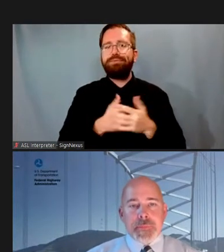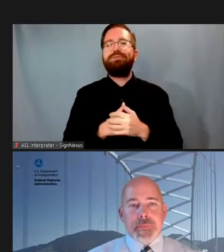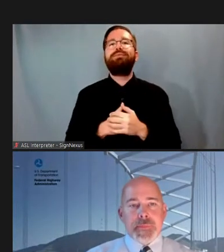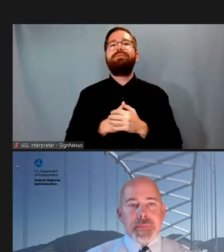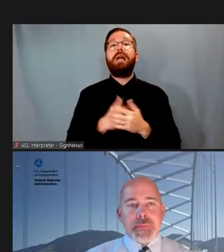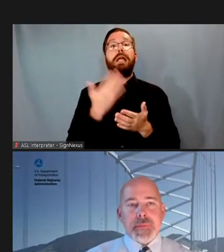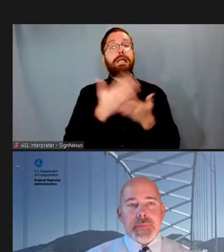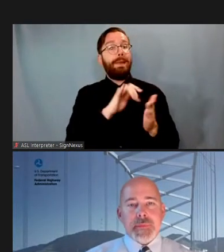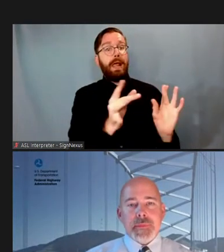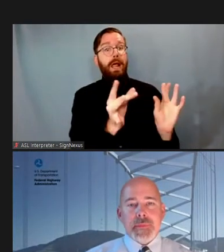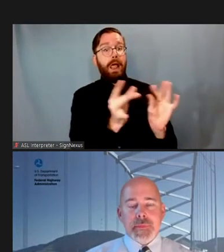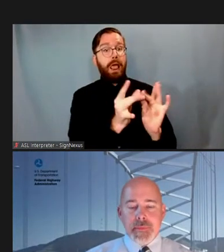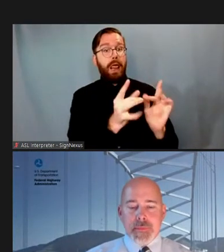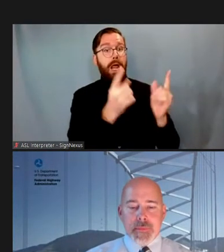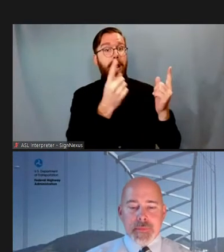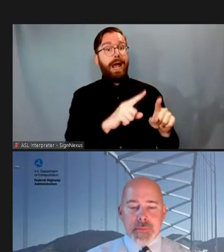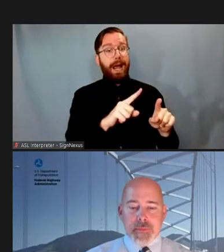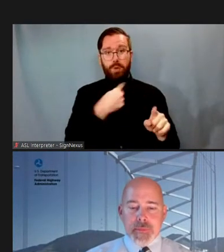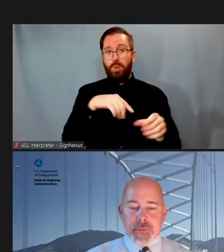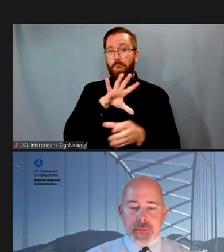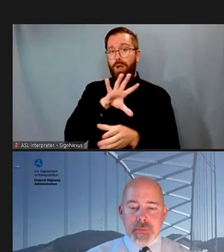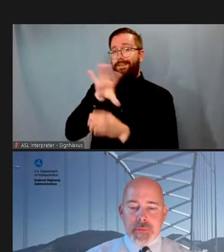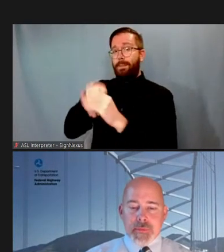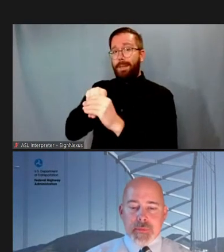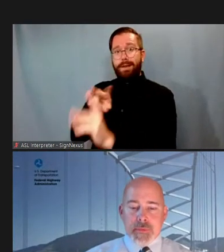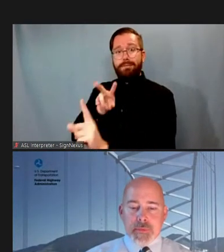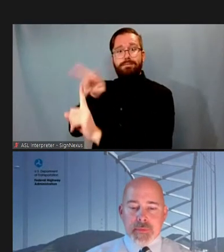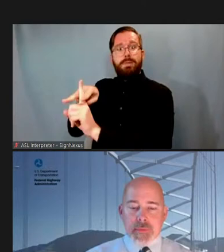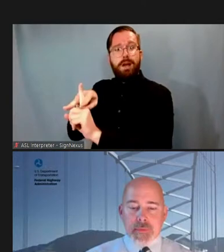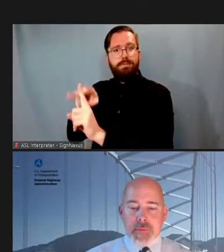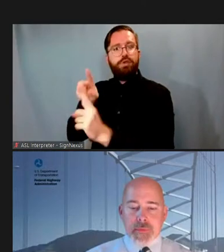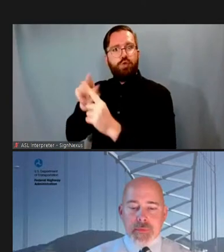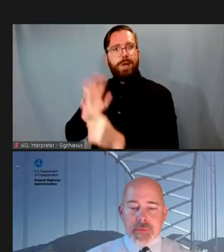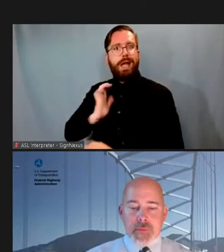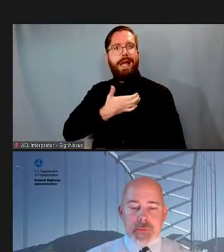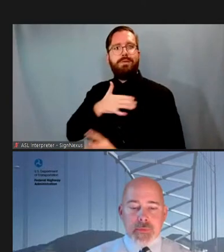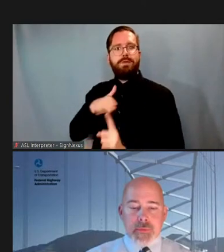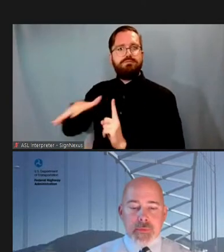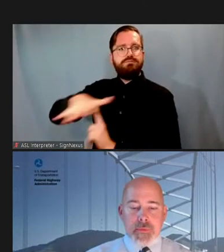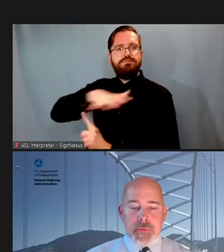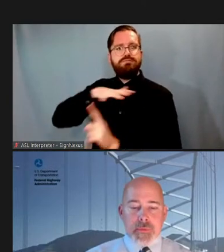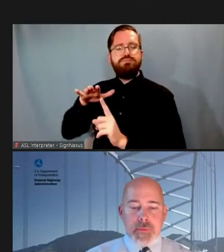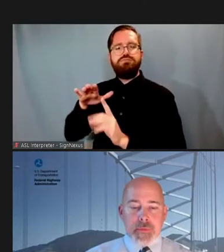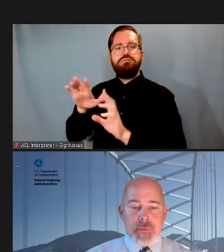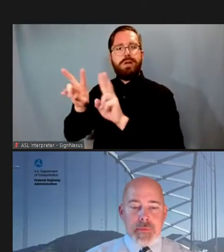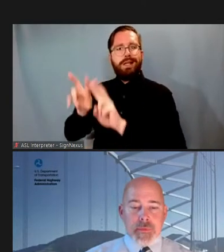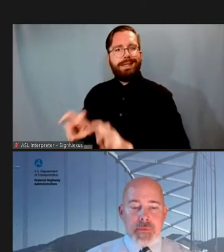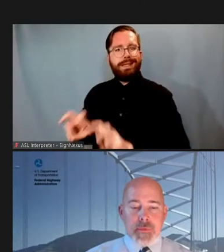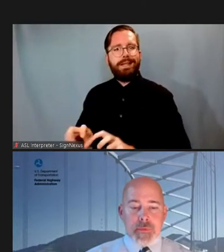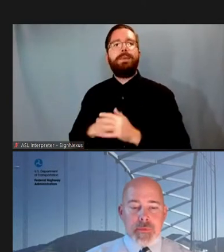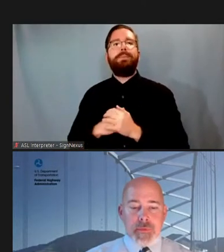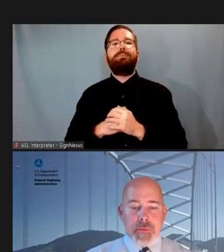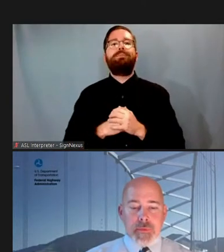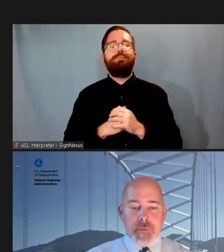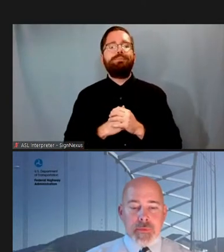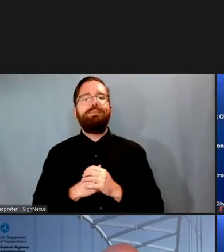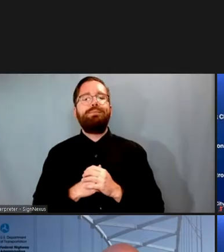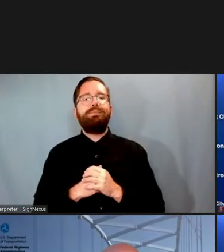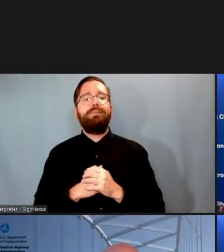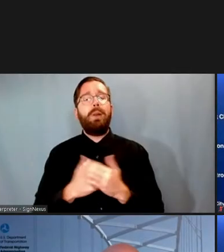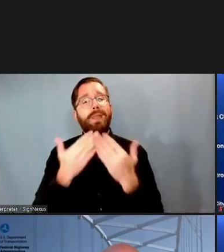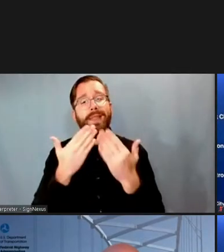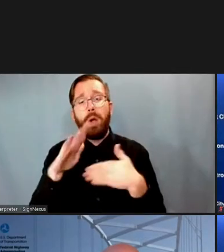these sessions into the technical analyses for the environmental assessment or ea i want to thank you all for your earlier